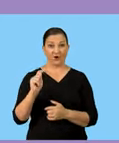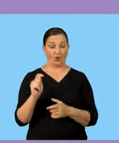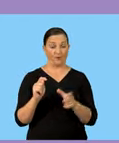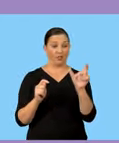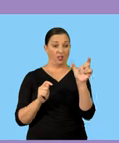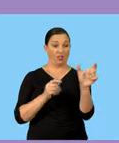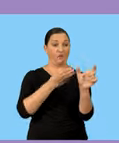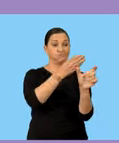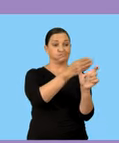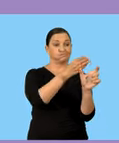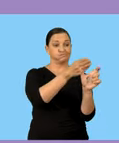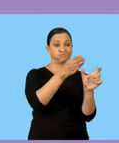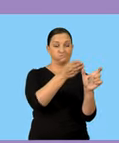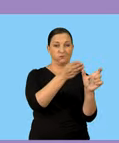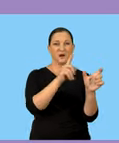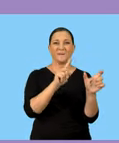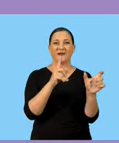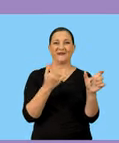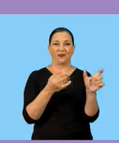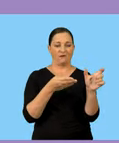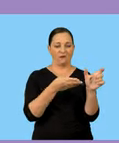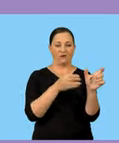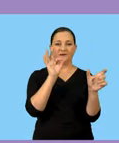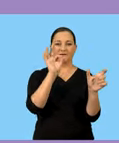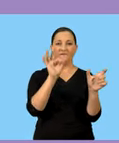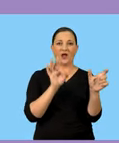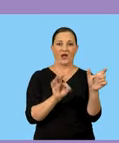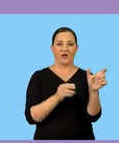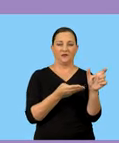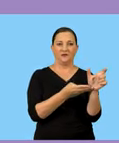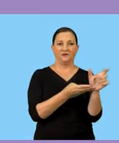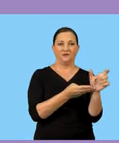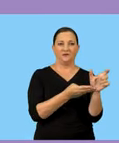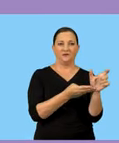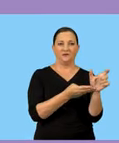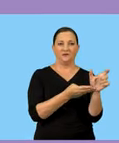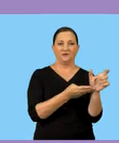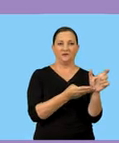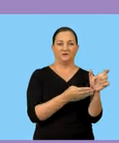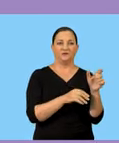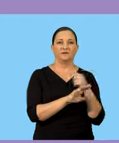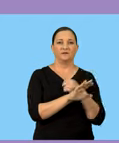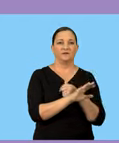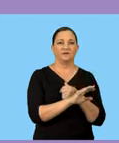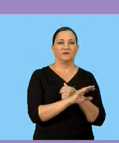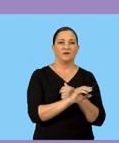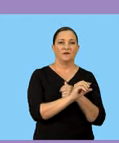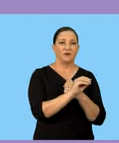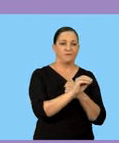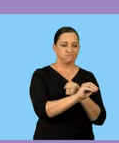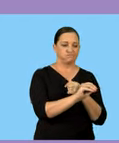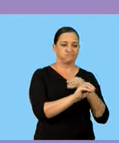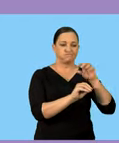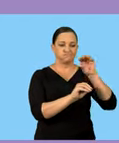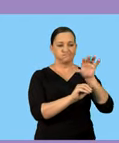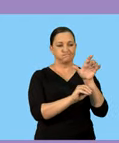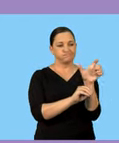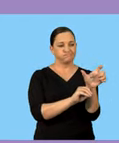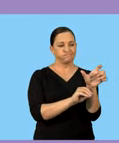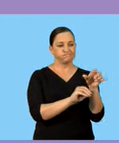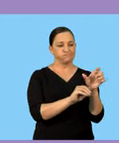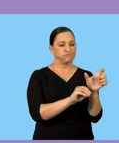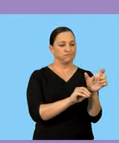we have a trinomial, but this time the trinomial is being divided by a non-constant monomial. So again,